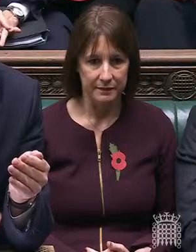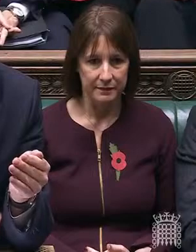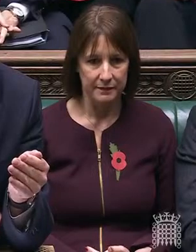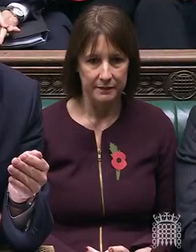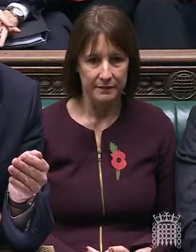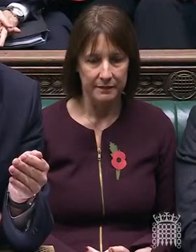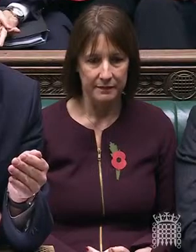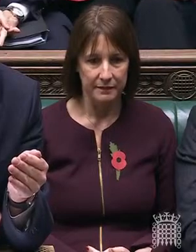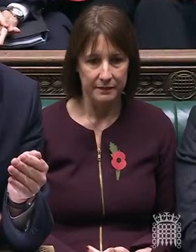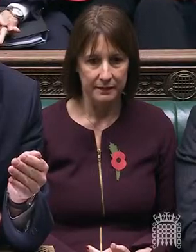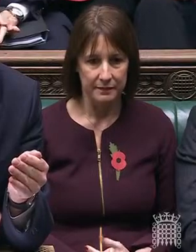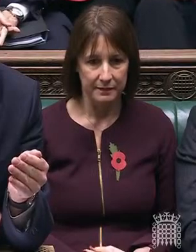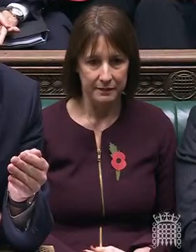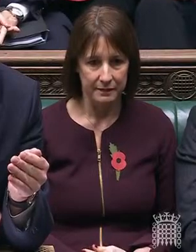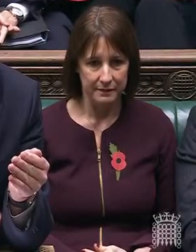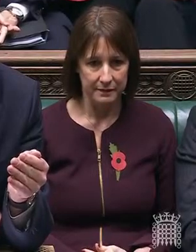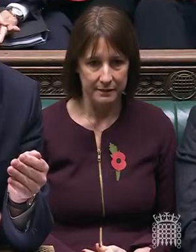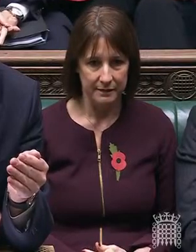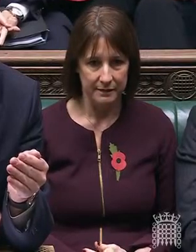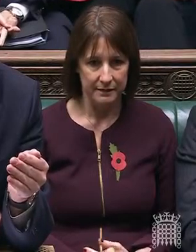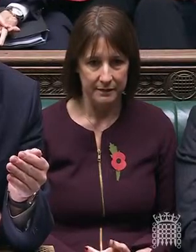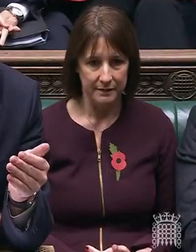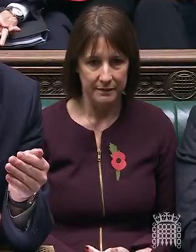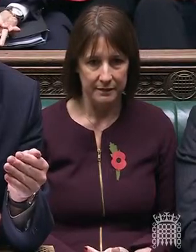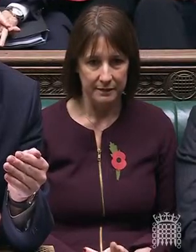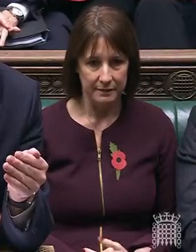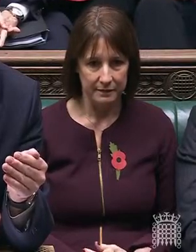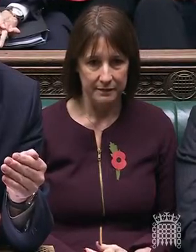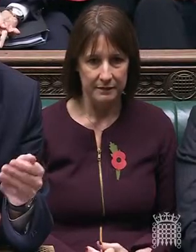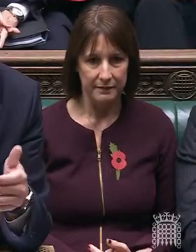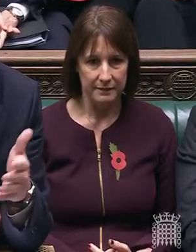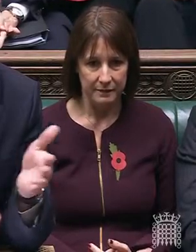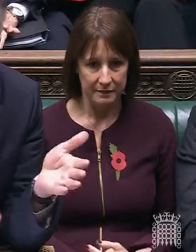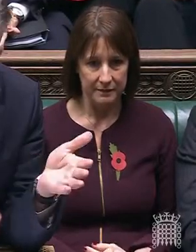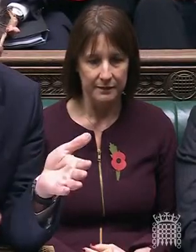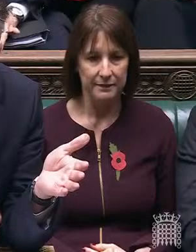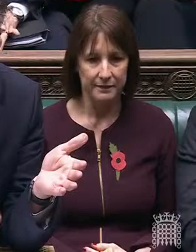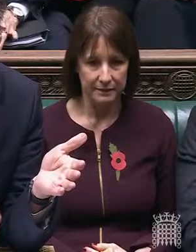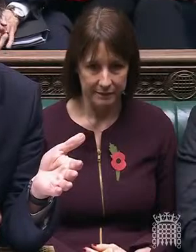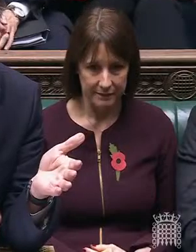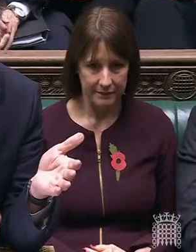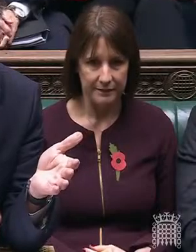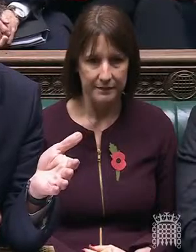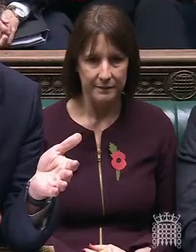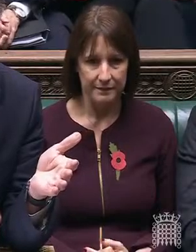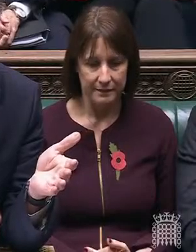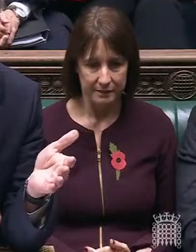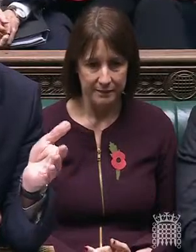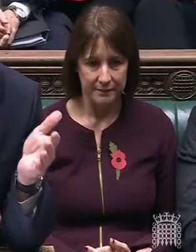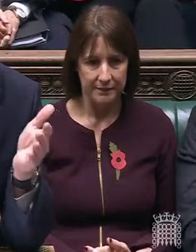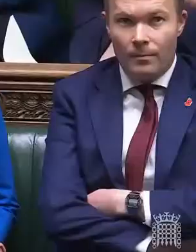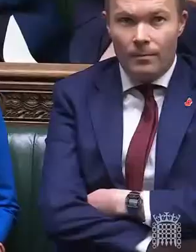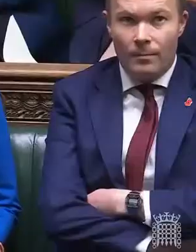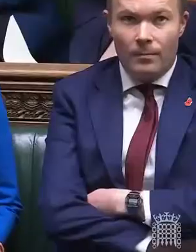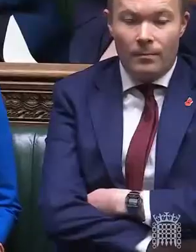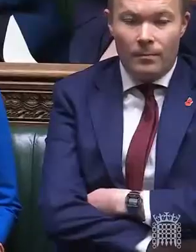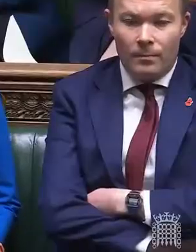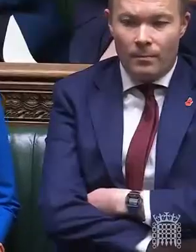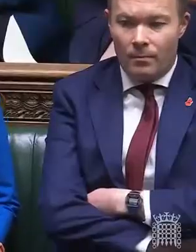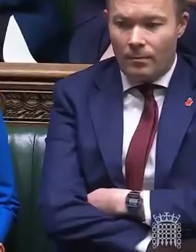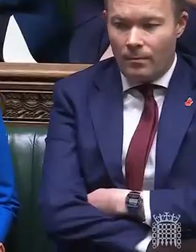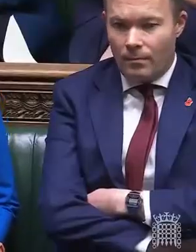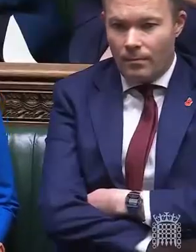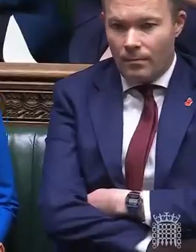one of the issues we had to confront was the £22 billion black hole that was left by the last government. We've